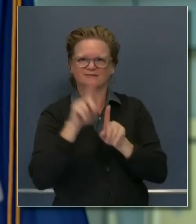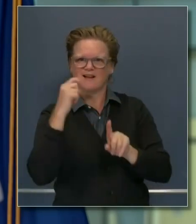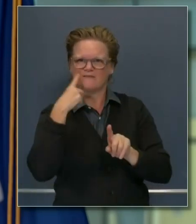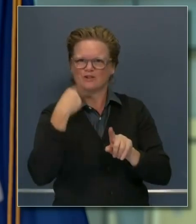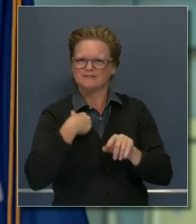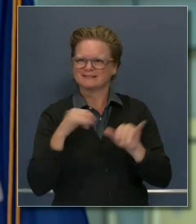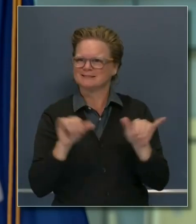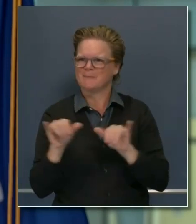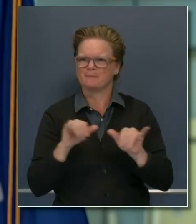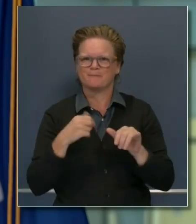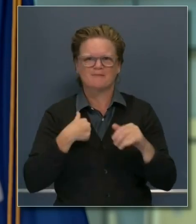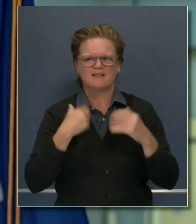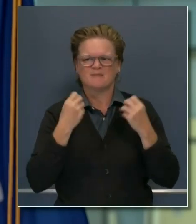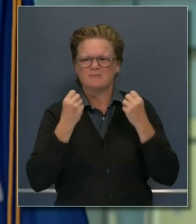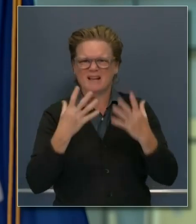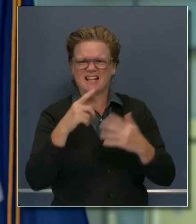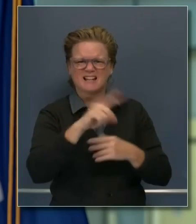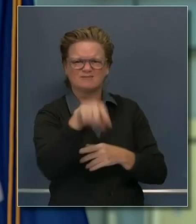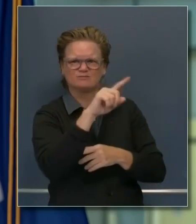number